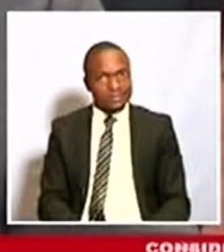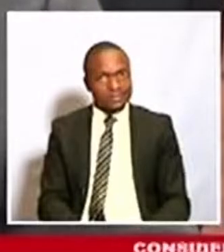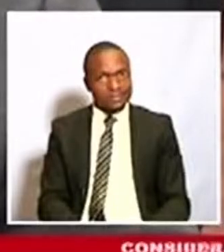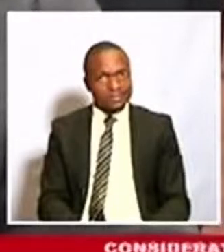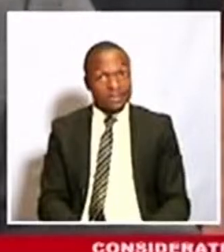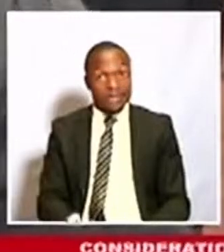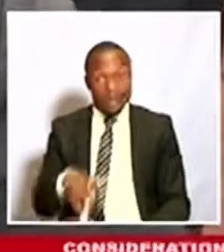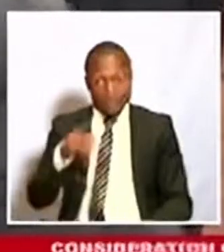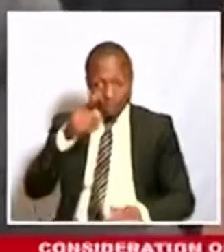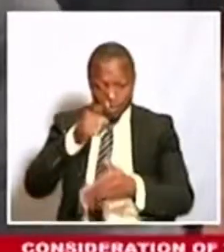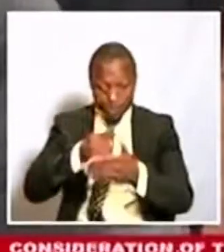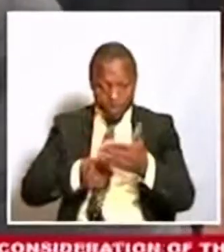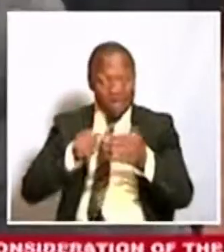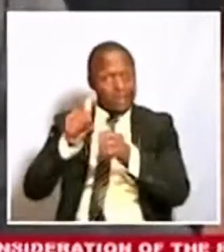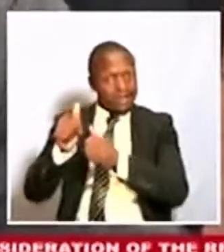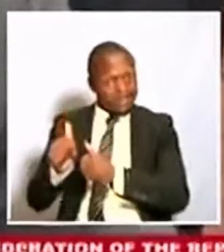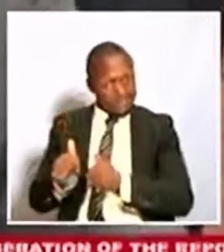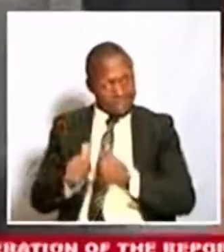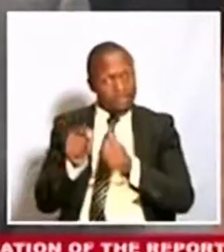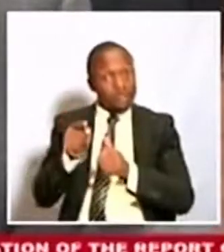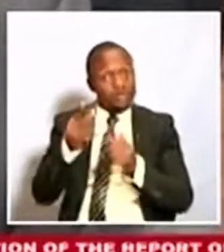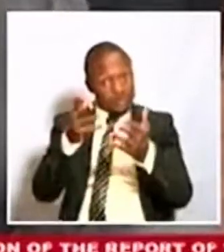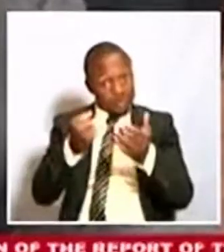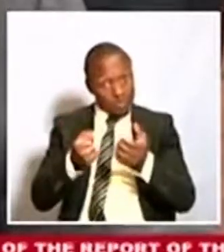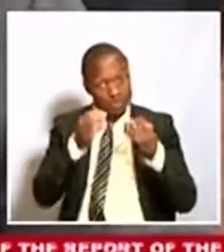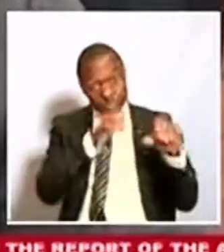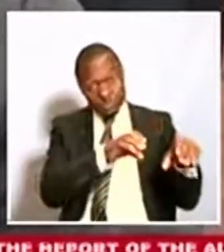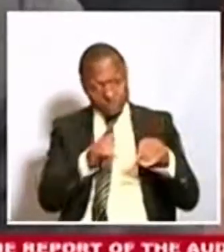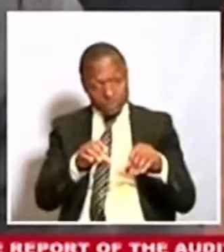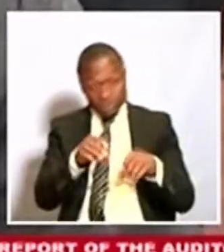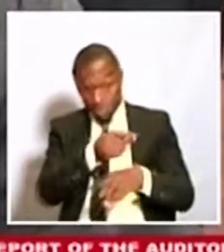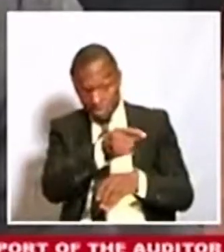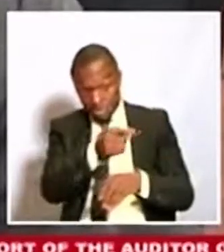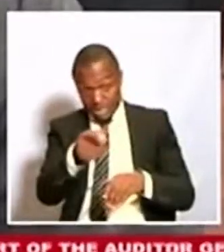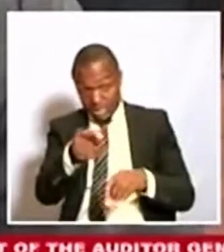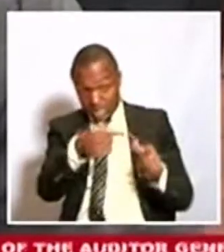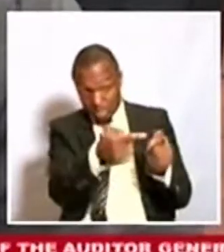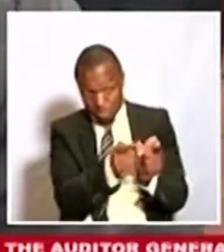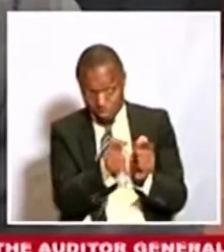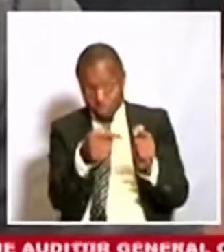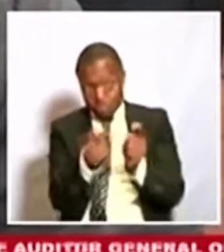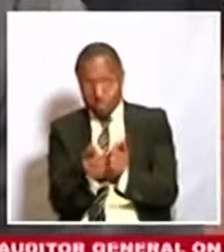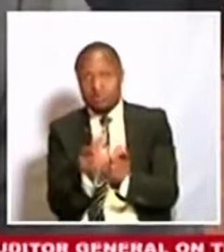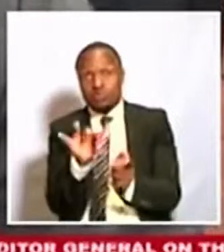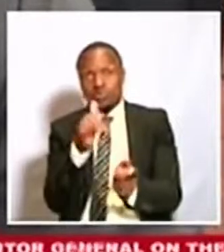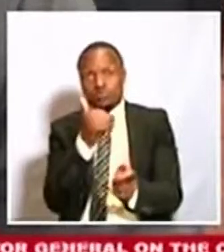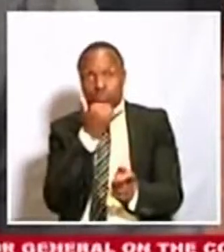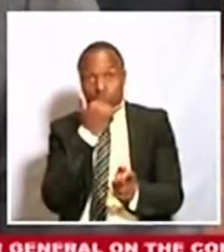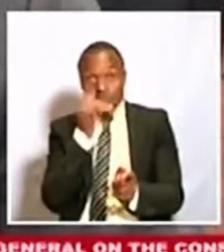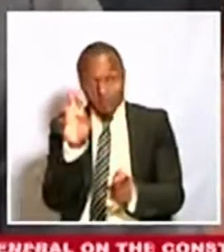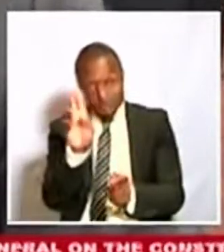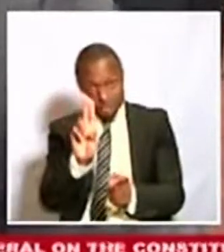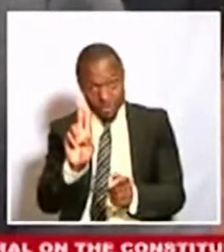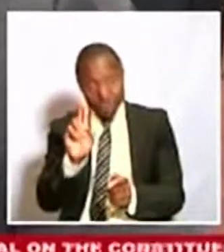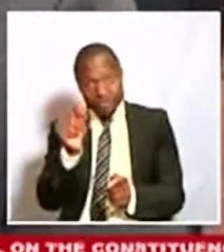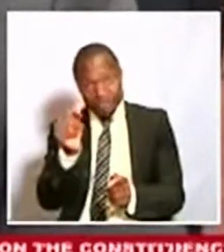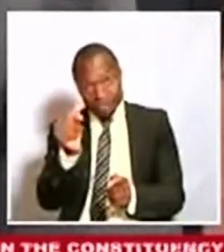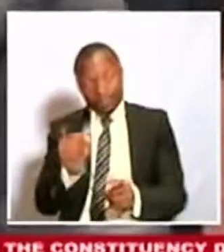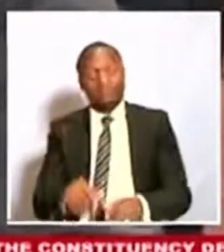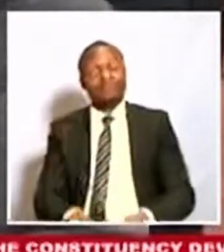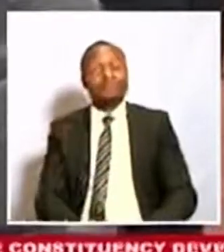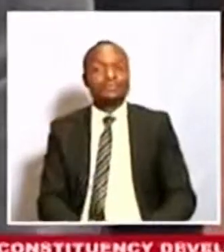And what action do you want to take on these people who misapplied these funds?